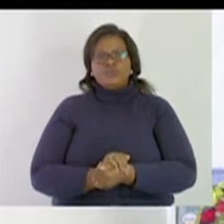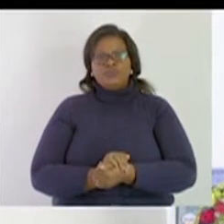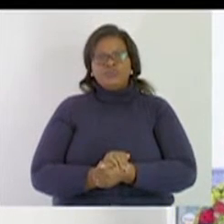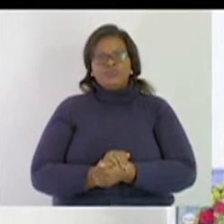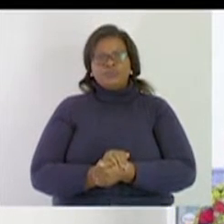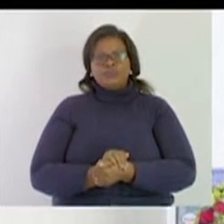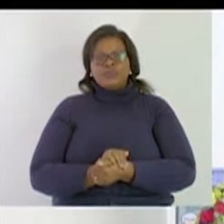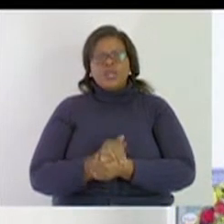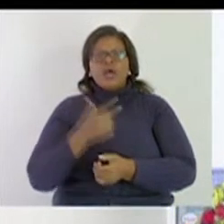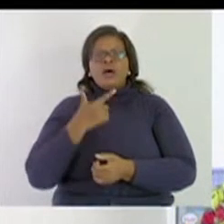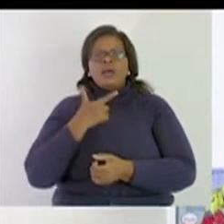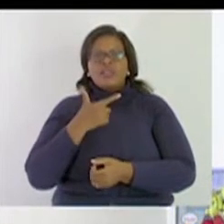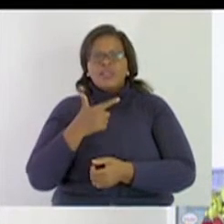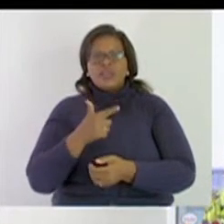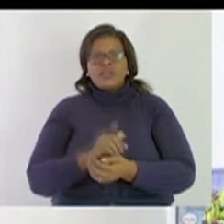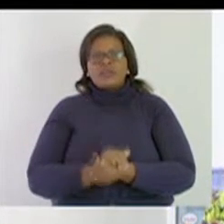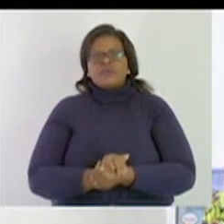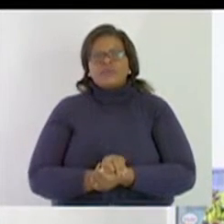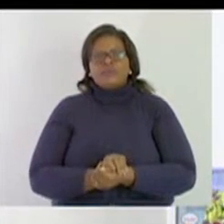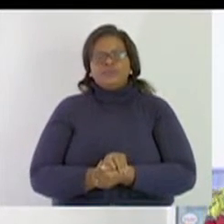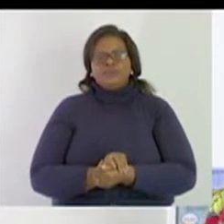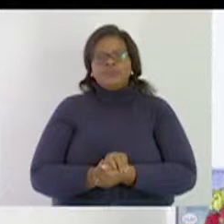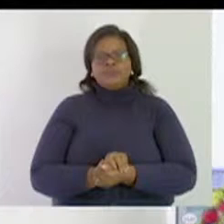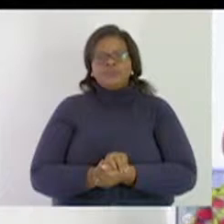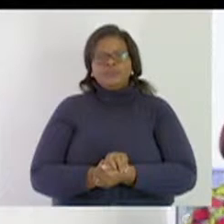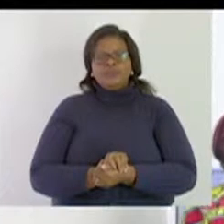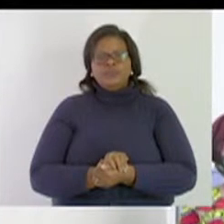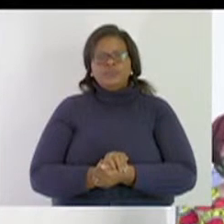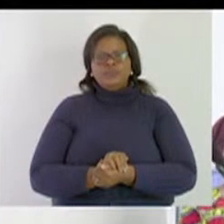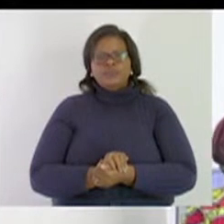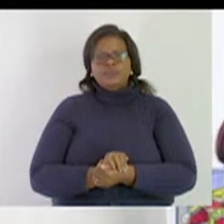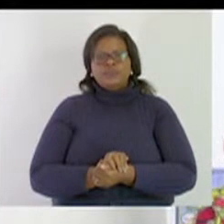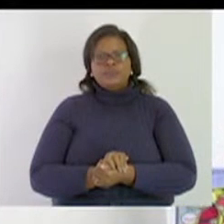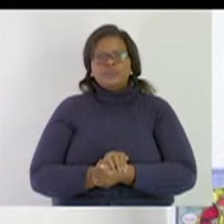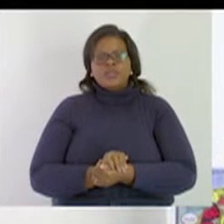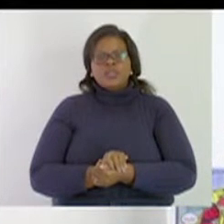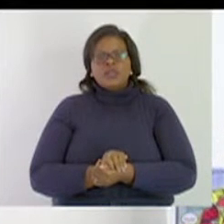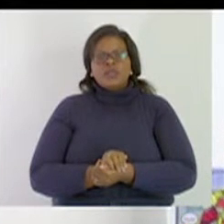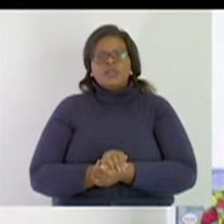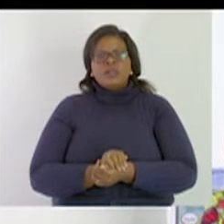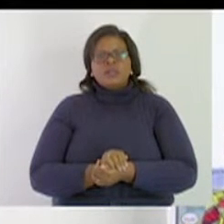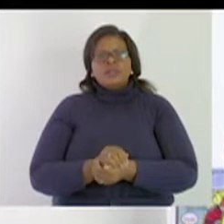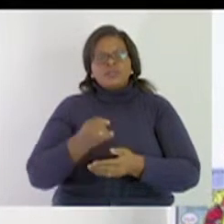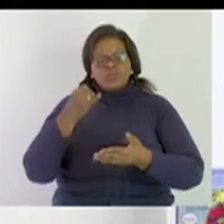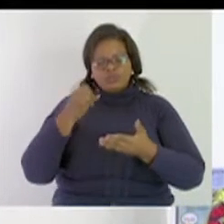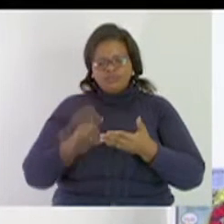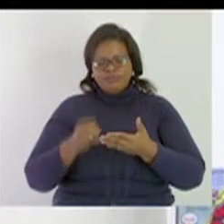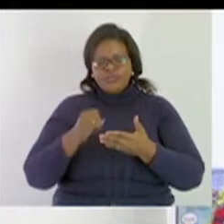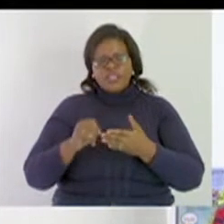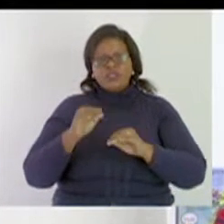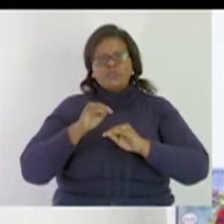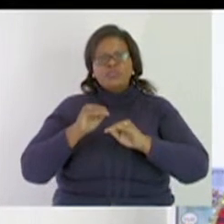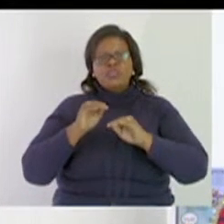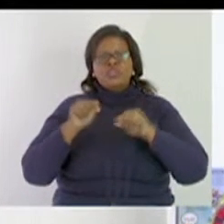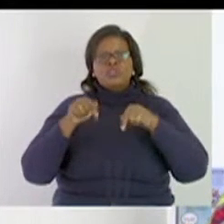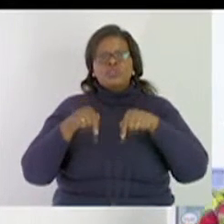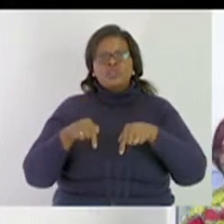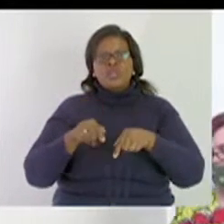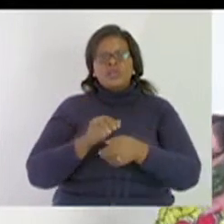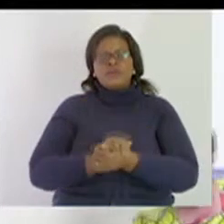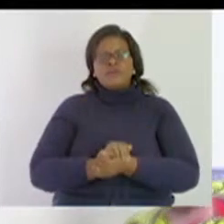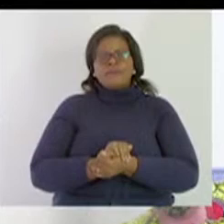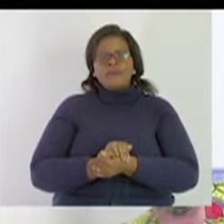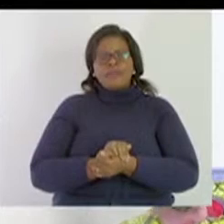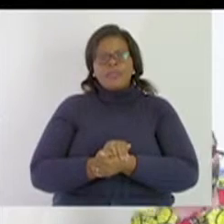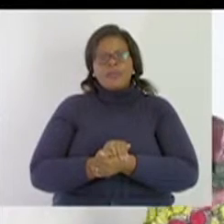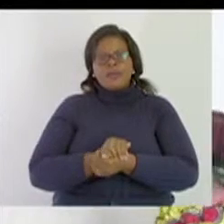I thank you. So, as we have come to the end of today's lesson, please keep